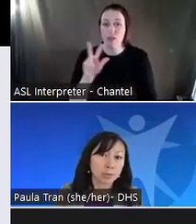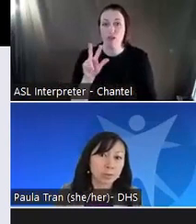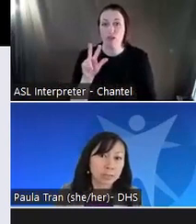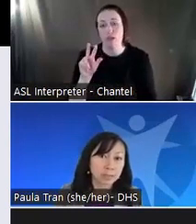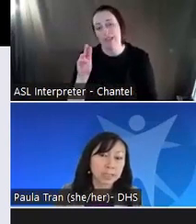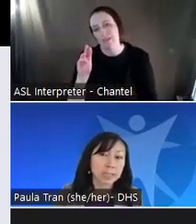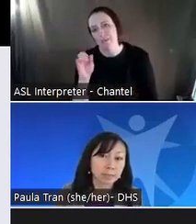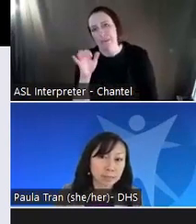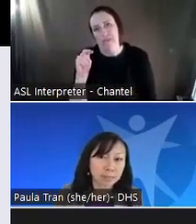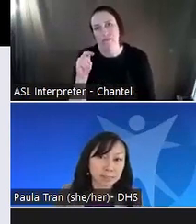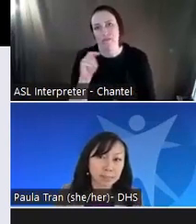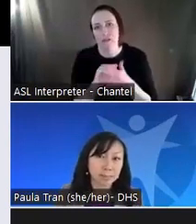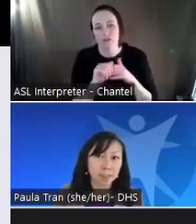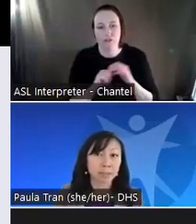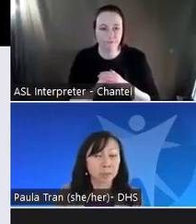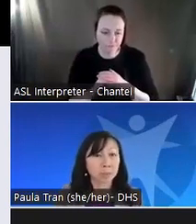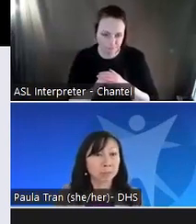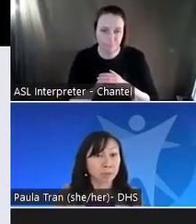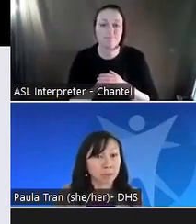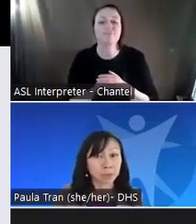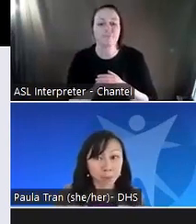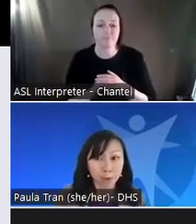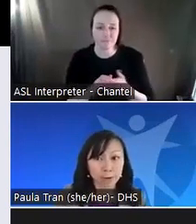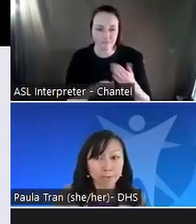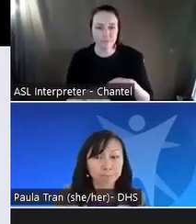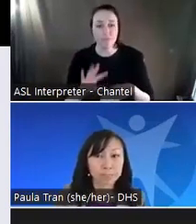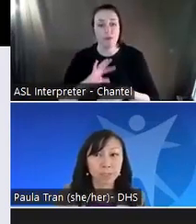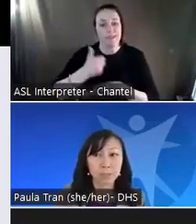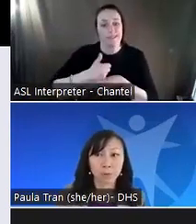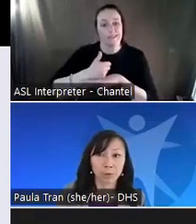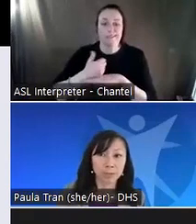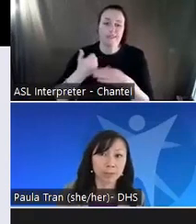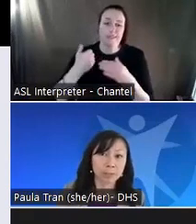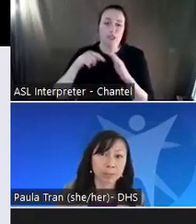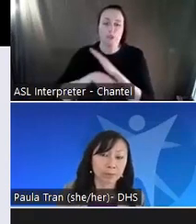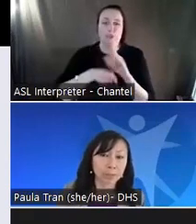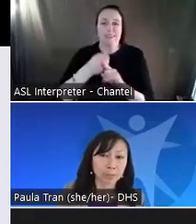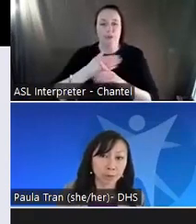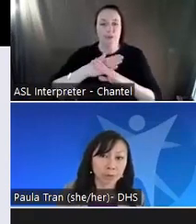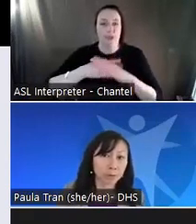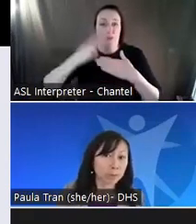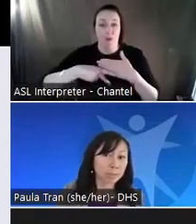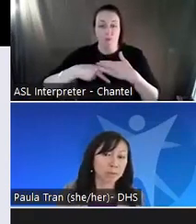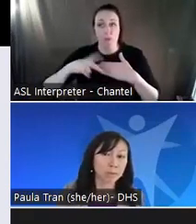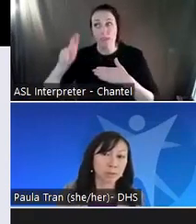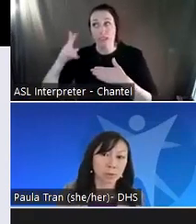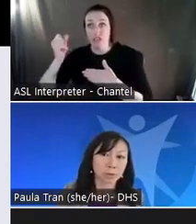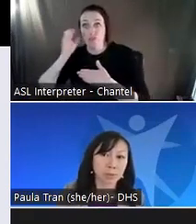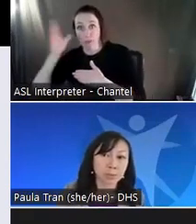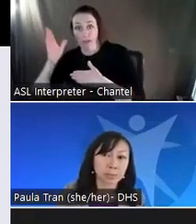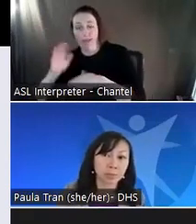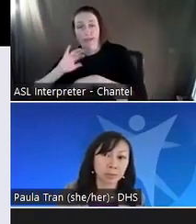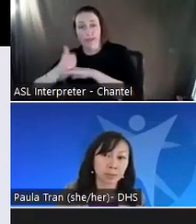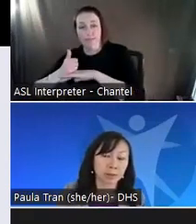We also see investments in establishing a suicide prevention program. DHS will create a suicide prevention program using these funds to